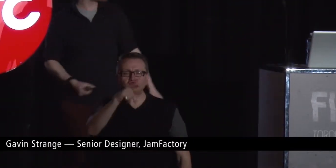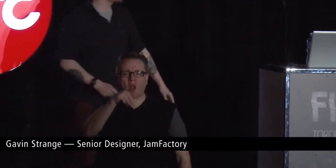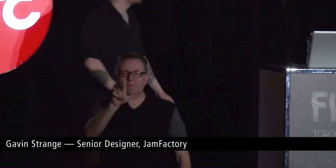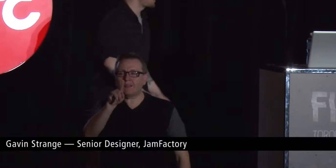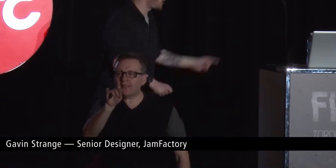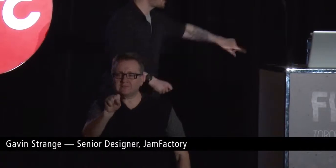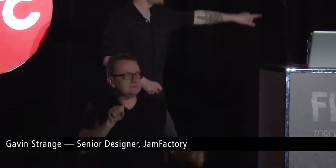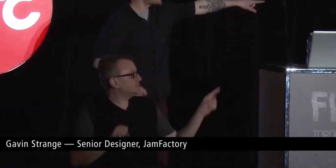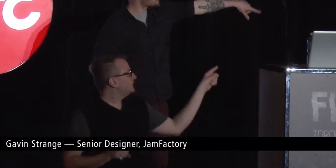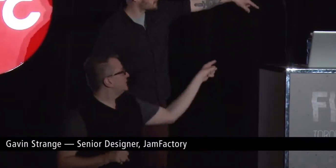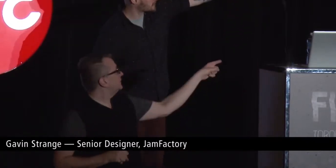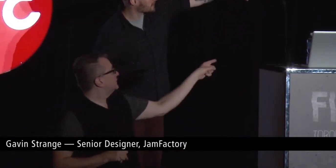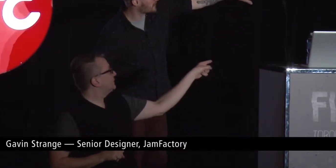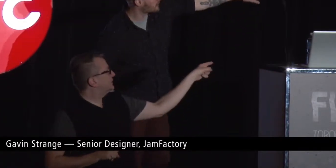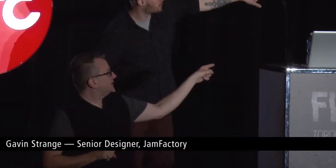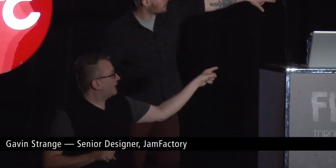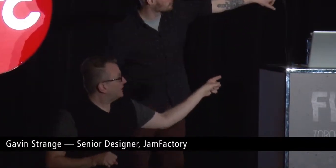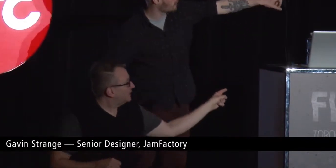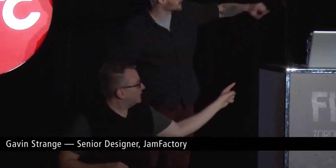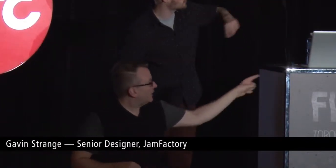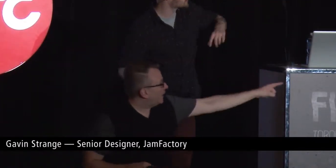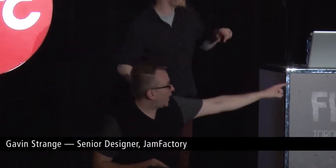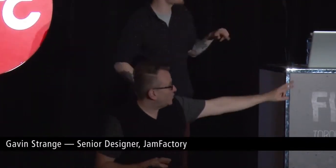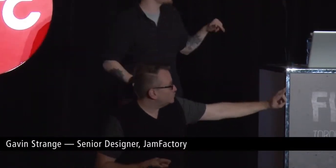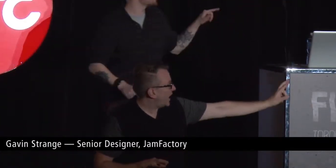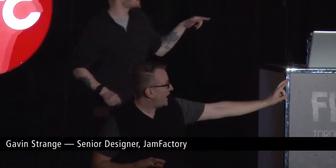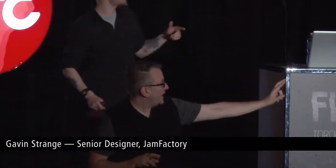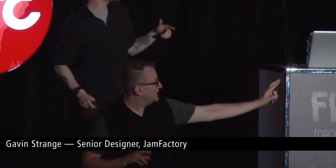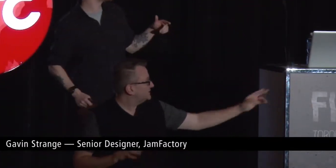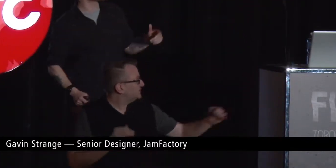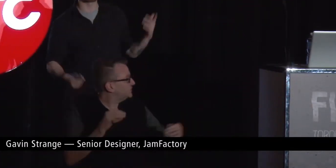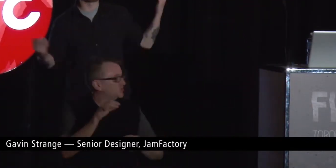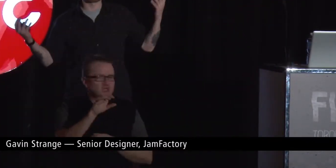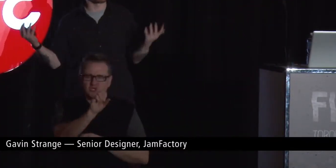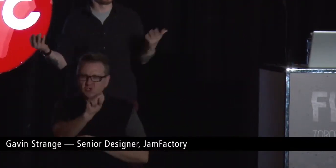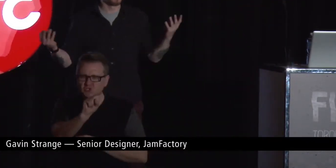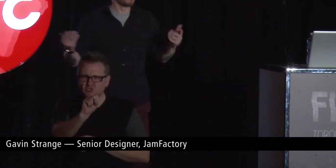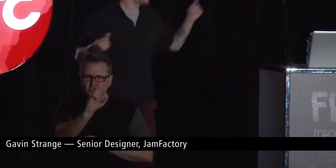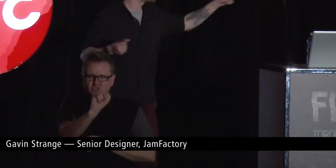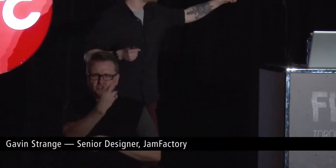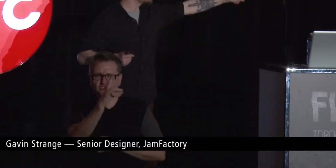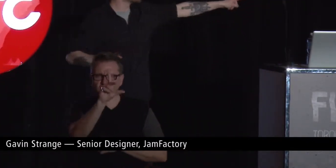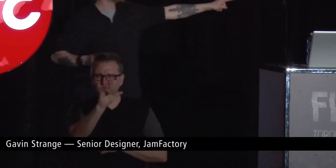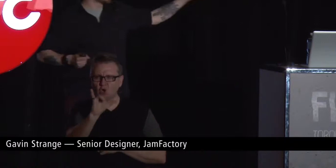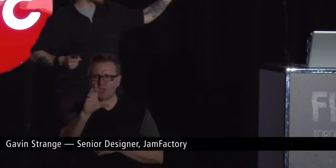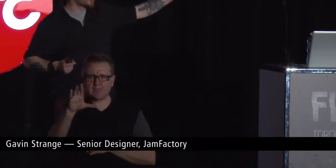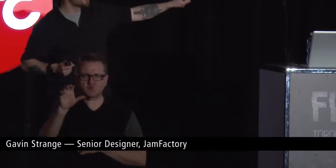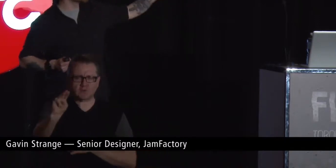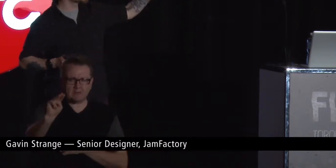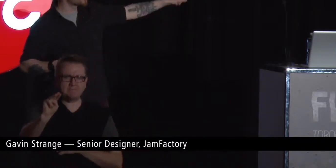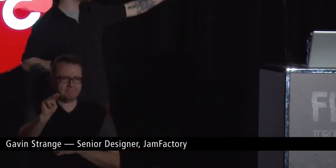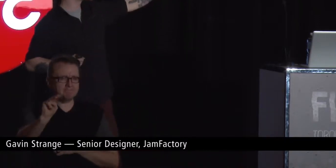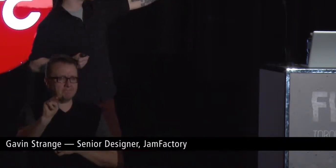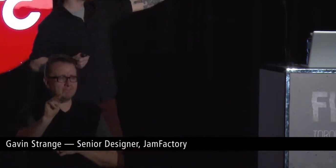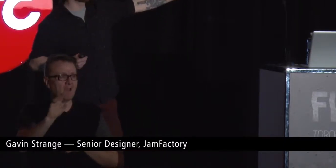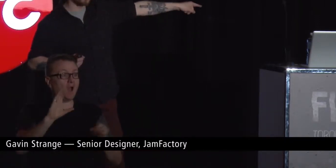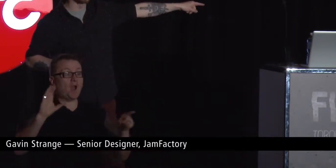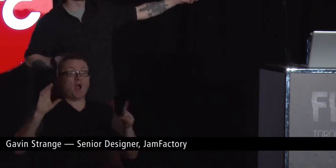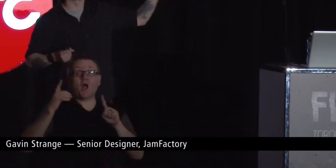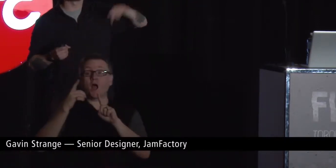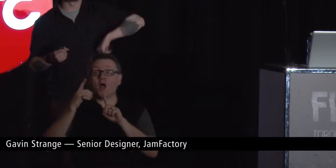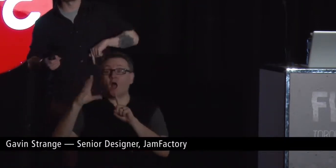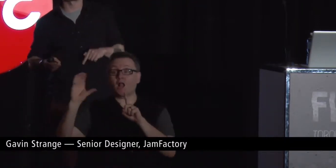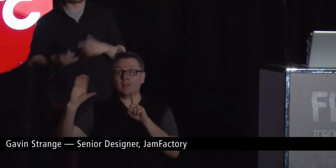just evolved as time's gone on. There's a thing bottom right called Shirley Creamhorn and Chittalk, which was just, actually, a Colombian sculptor